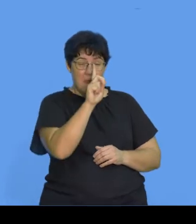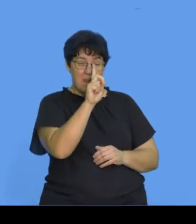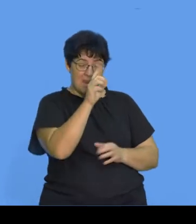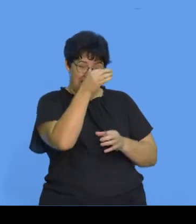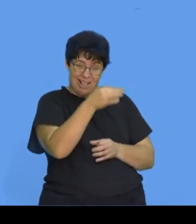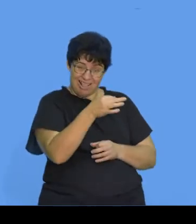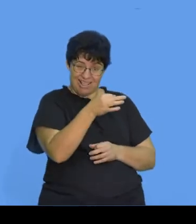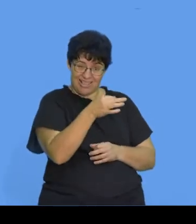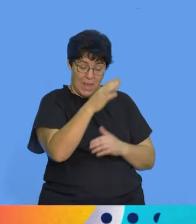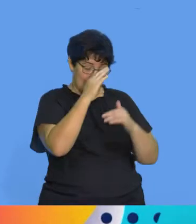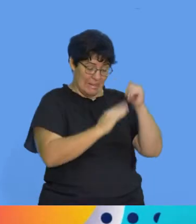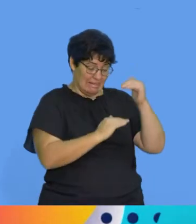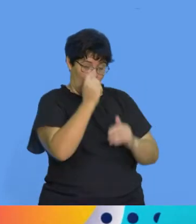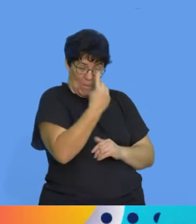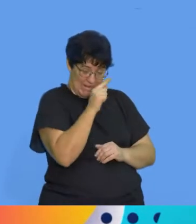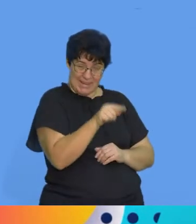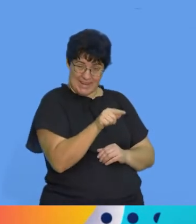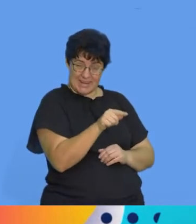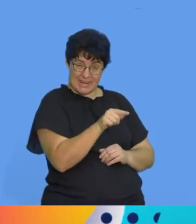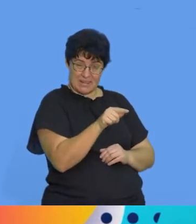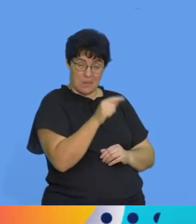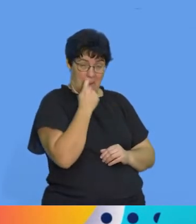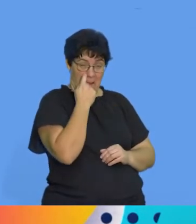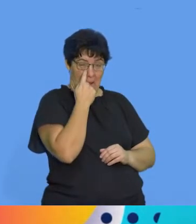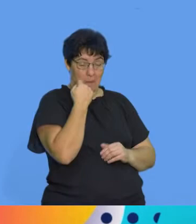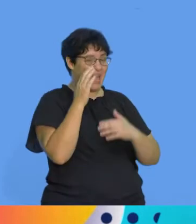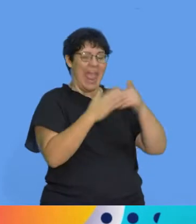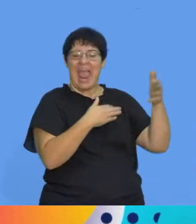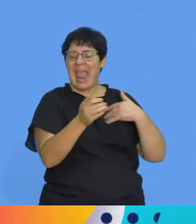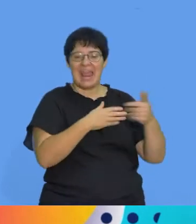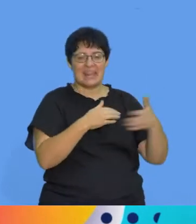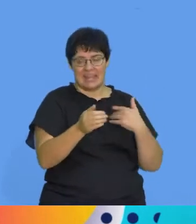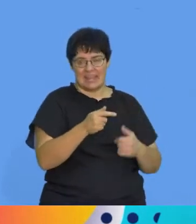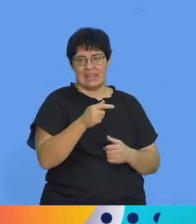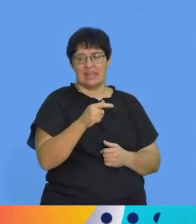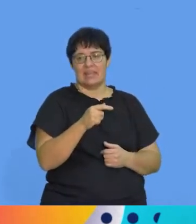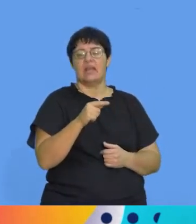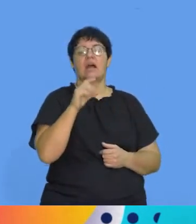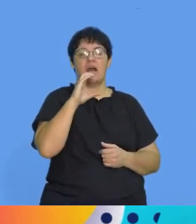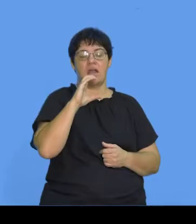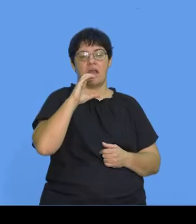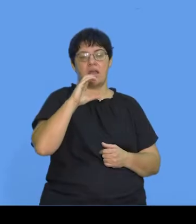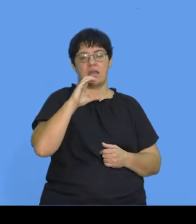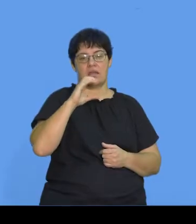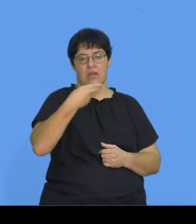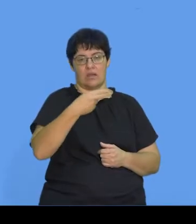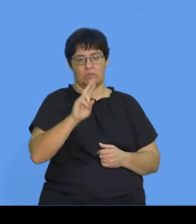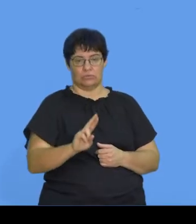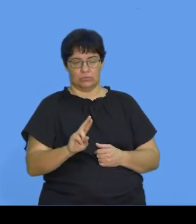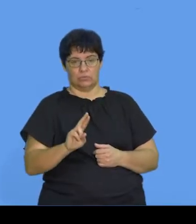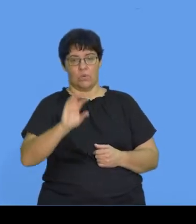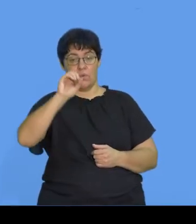bead, the building block of any carbohydrate is called a monosaccharide.